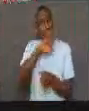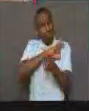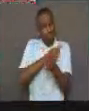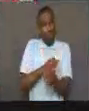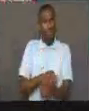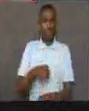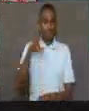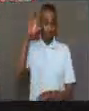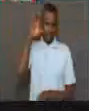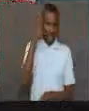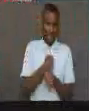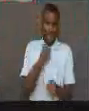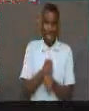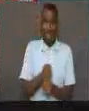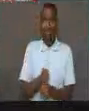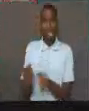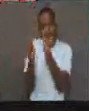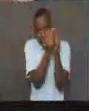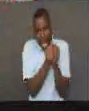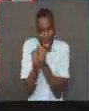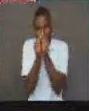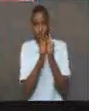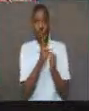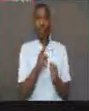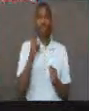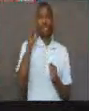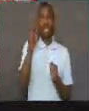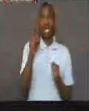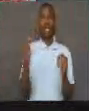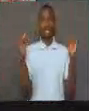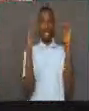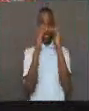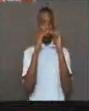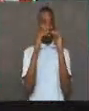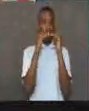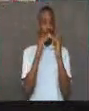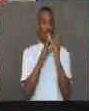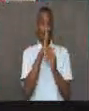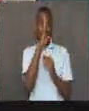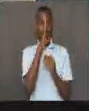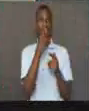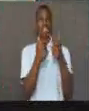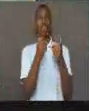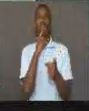Every force must work together to maintain